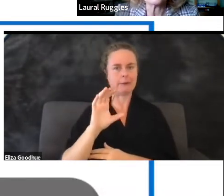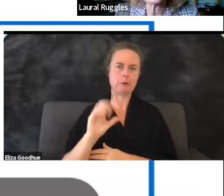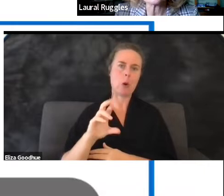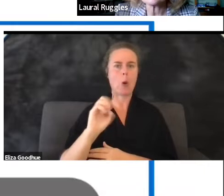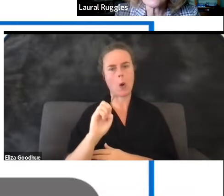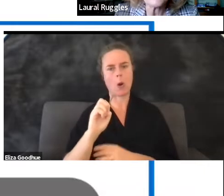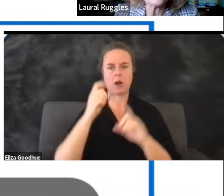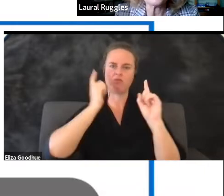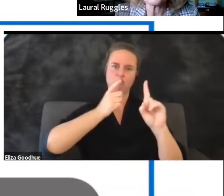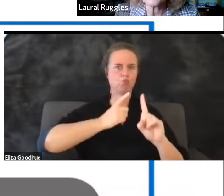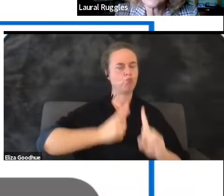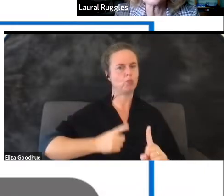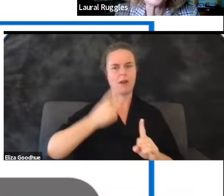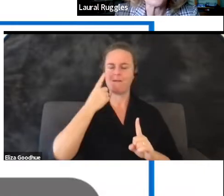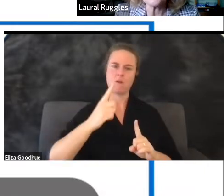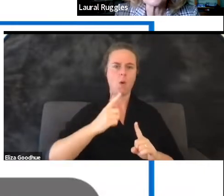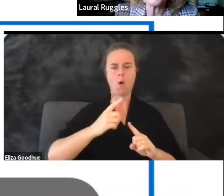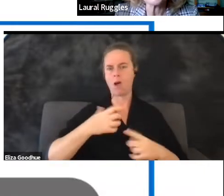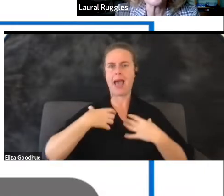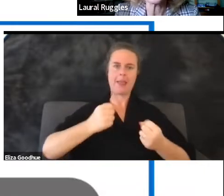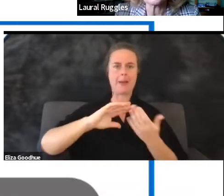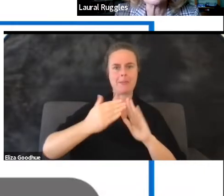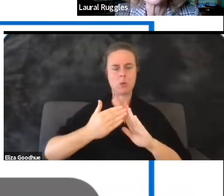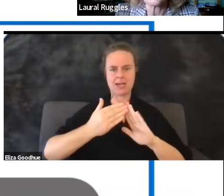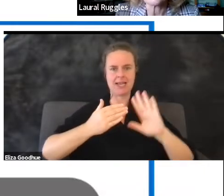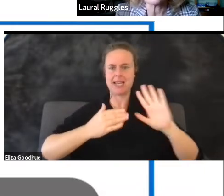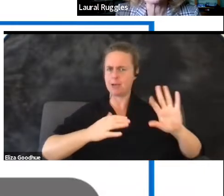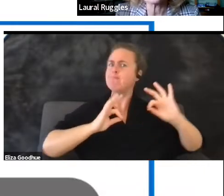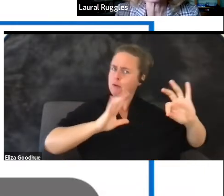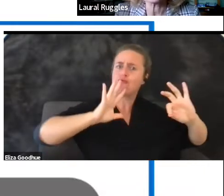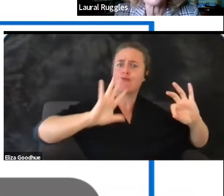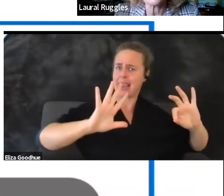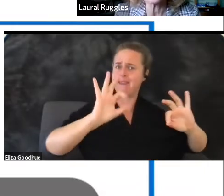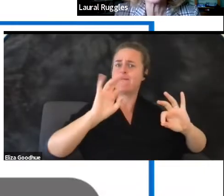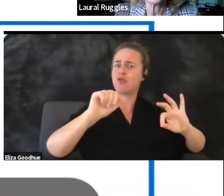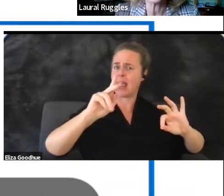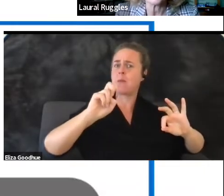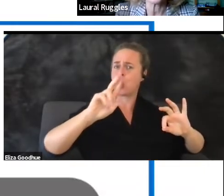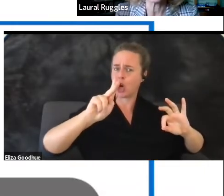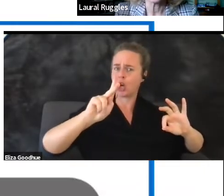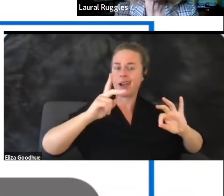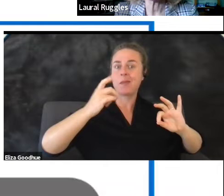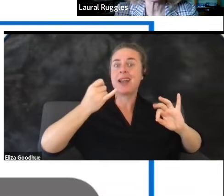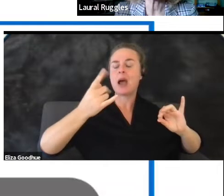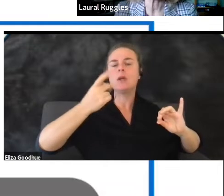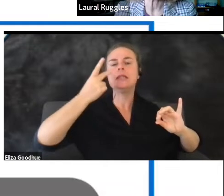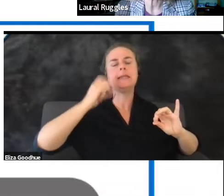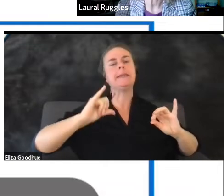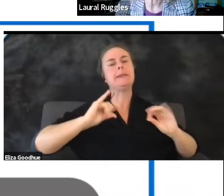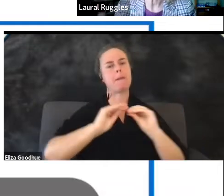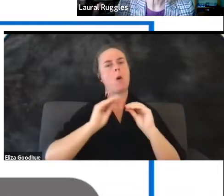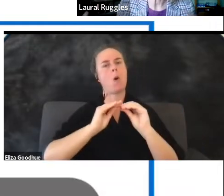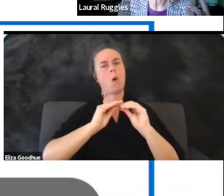as well. It does not mean you throw out the old, it's just you build on it. And this slide just shows how, you've got those